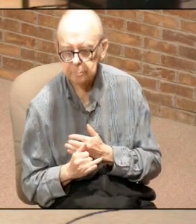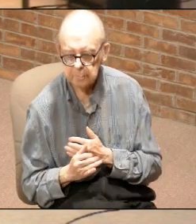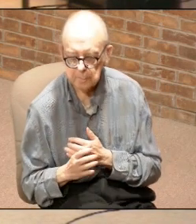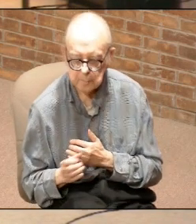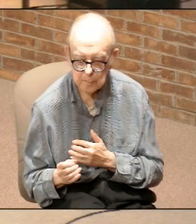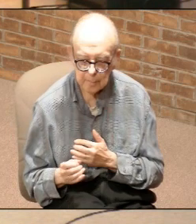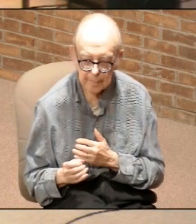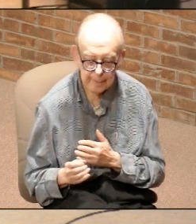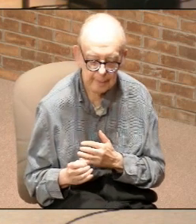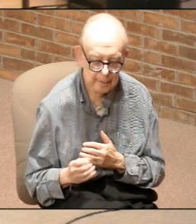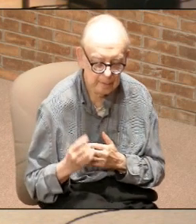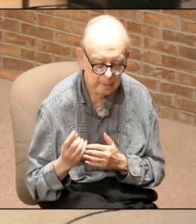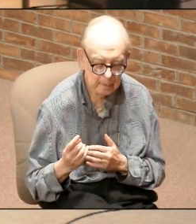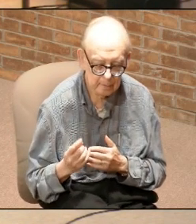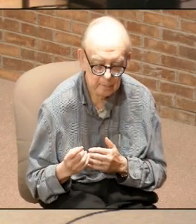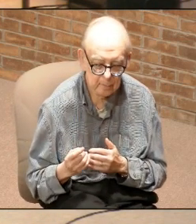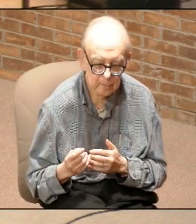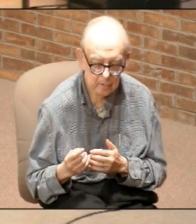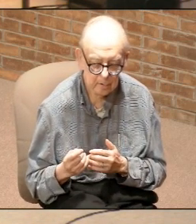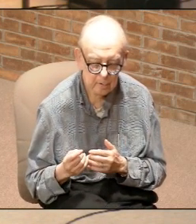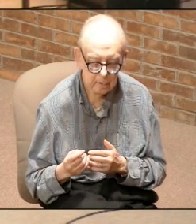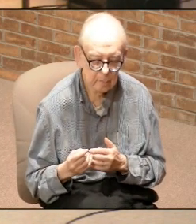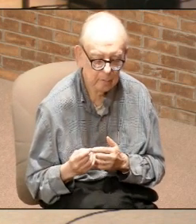and i think it was um